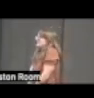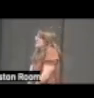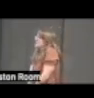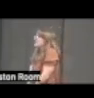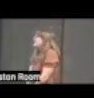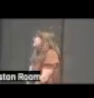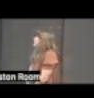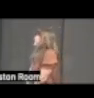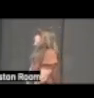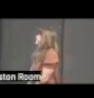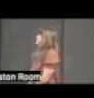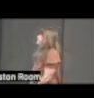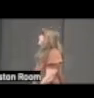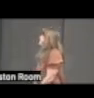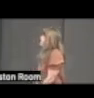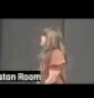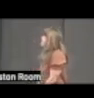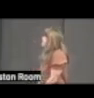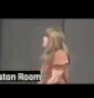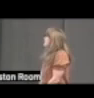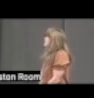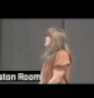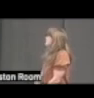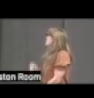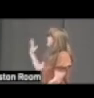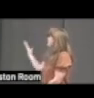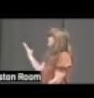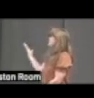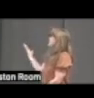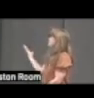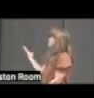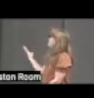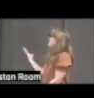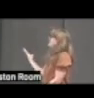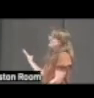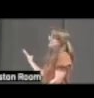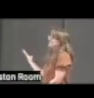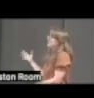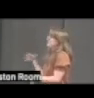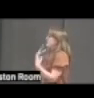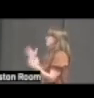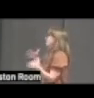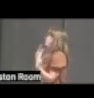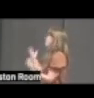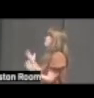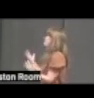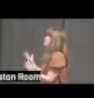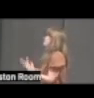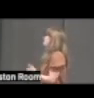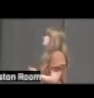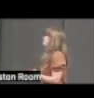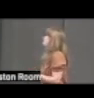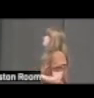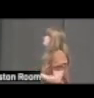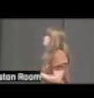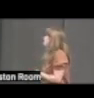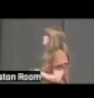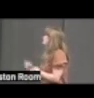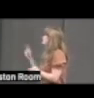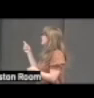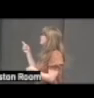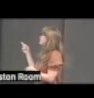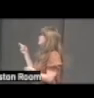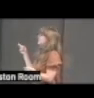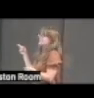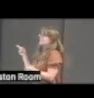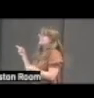is probably about 90% of their time. But the males during breeding season and the females get a lot of these very interesting behaviors. And the